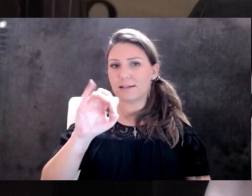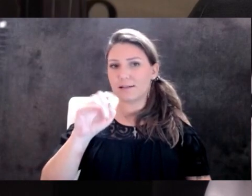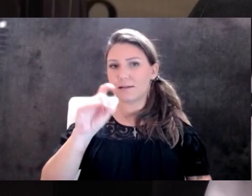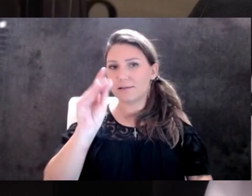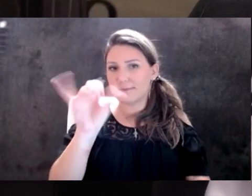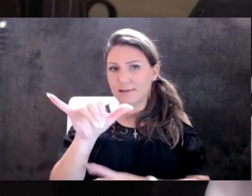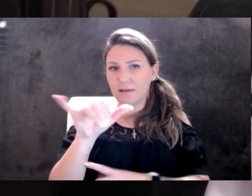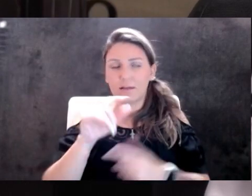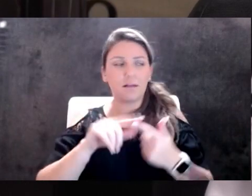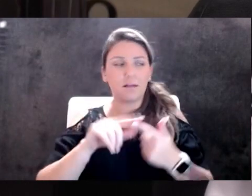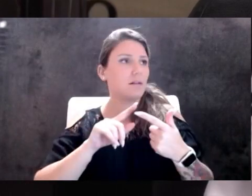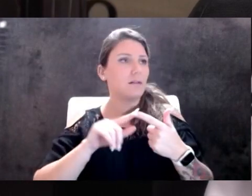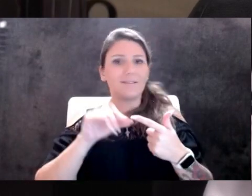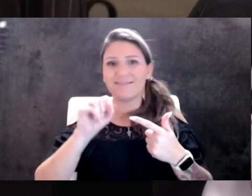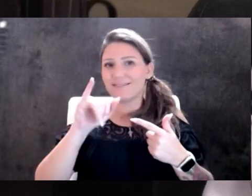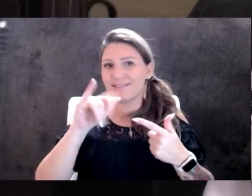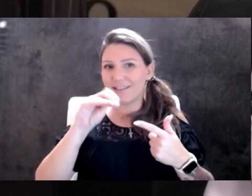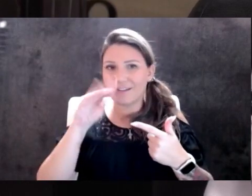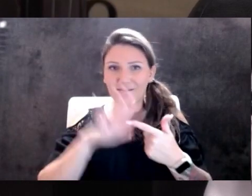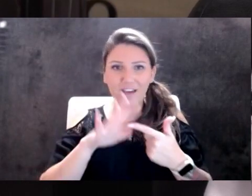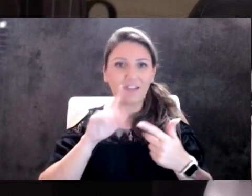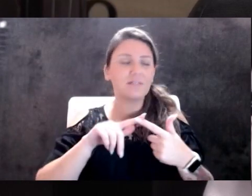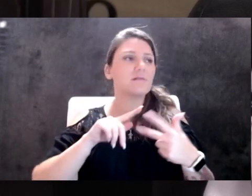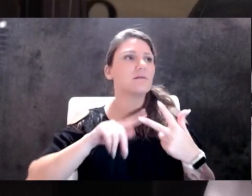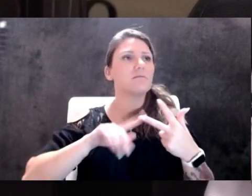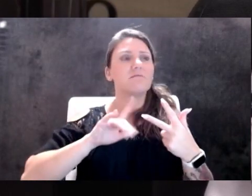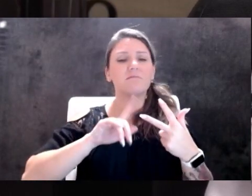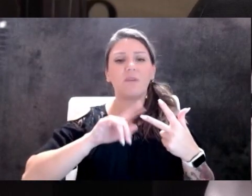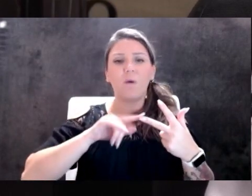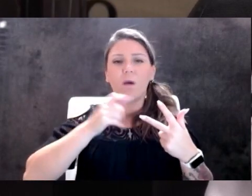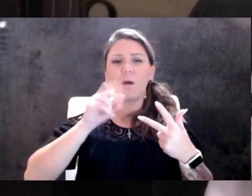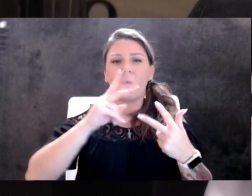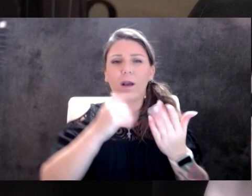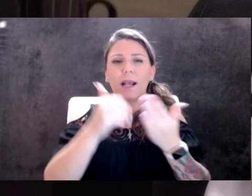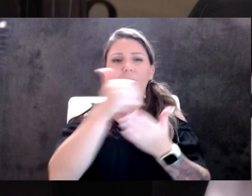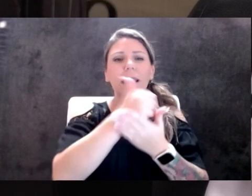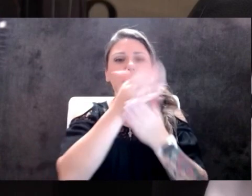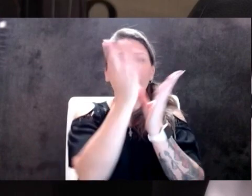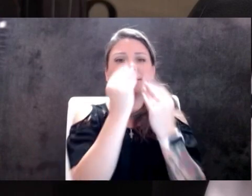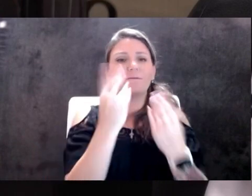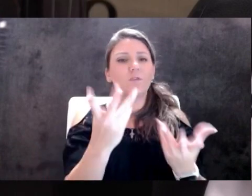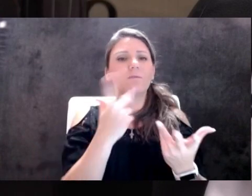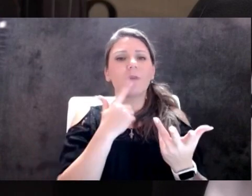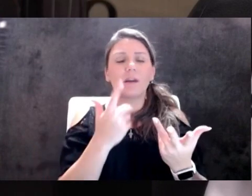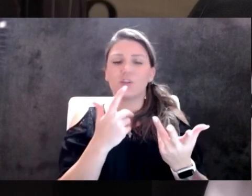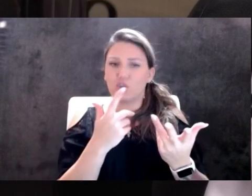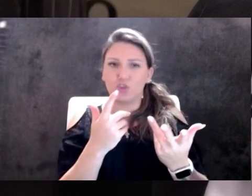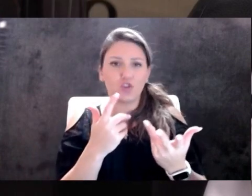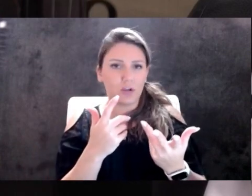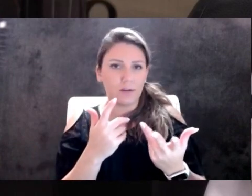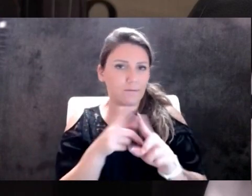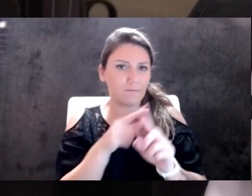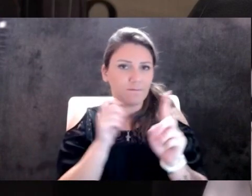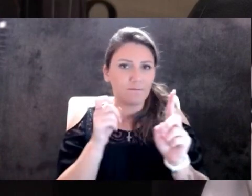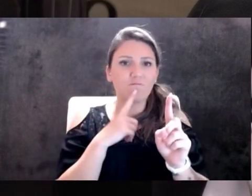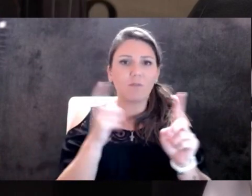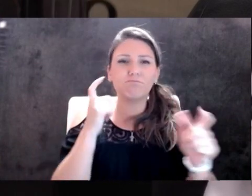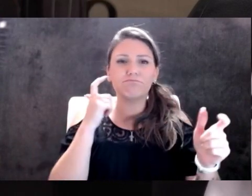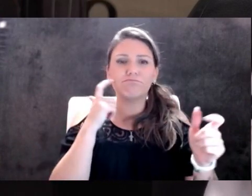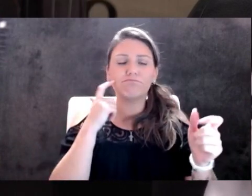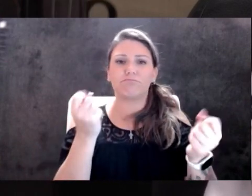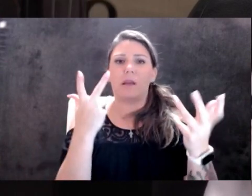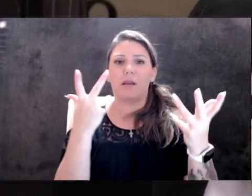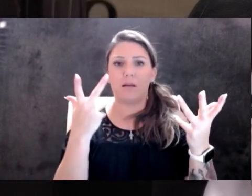or studies that are simply collecting information, from a large number of individuals that are